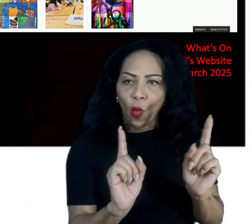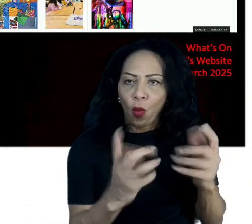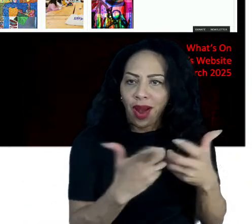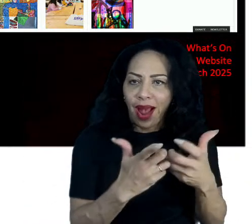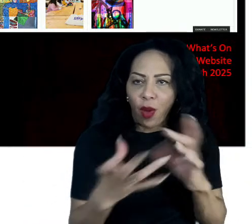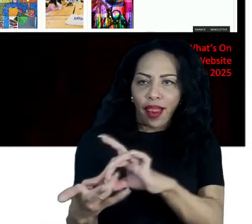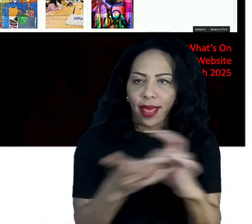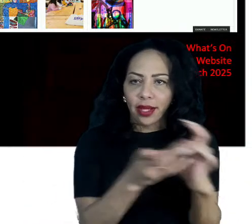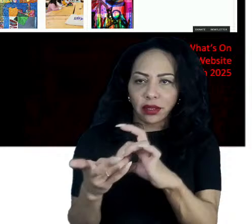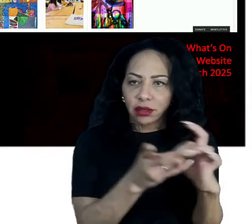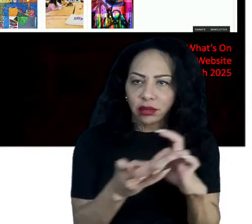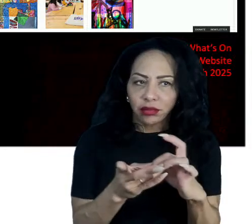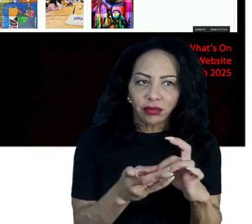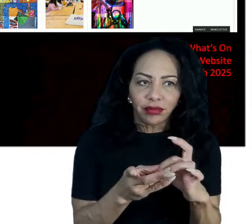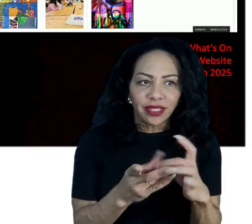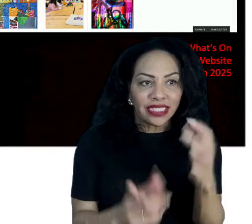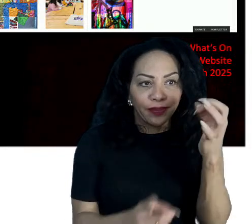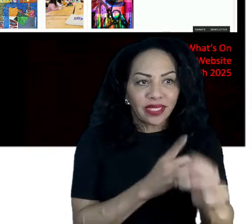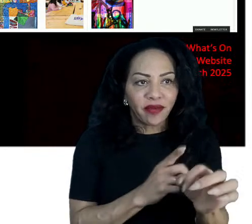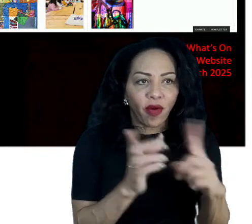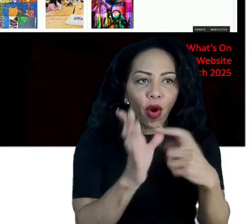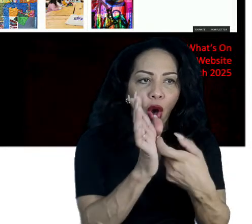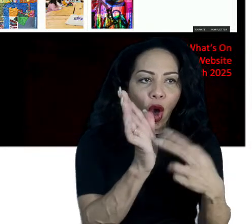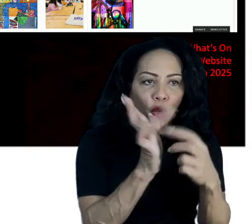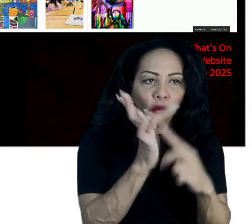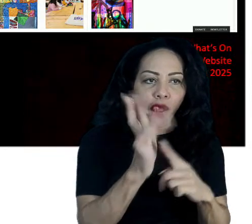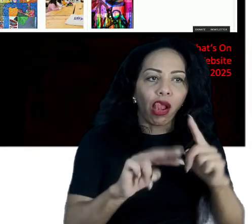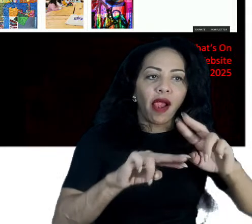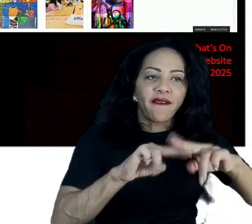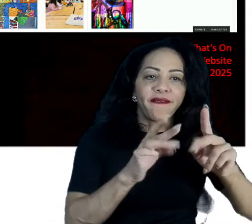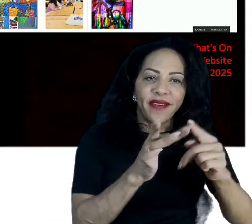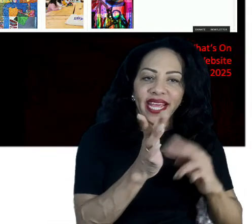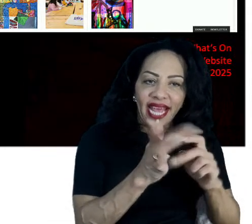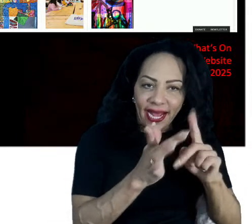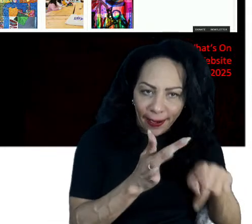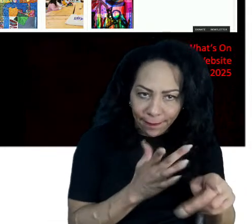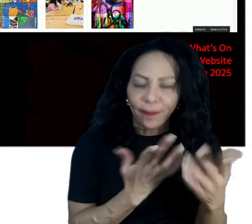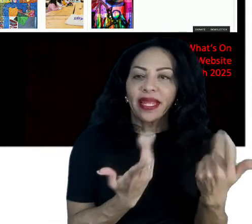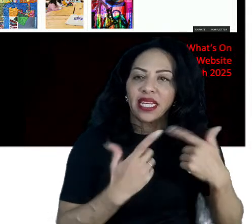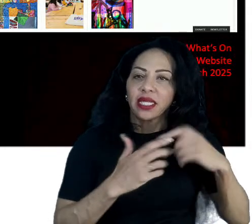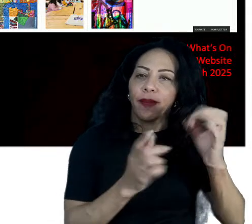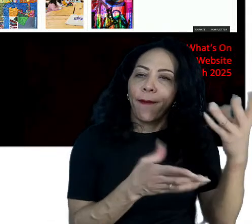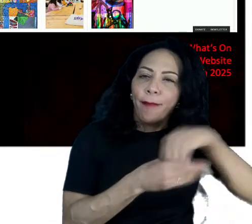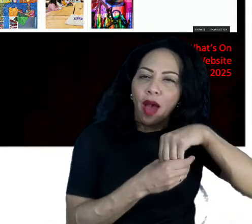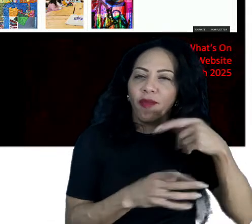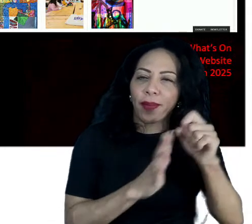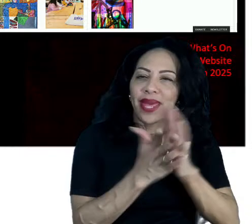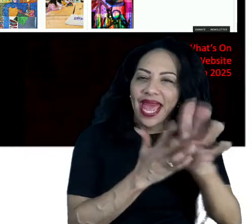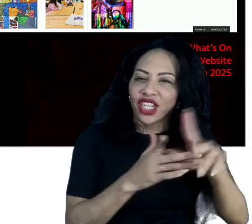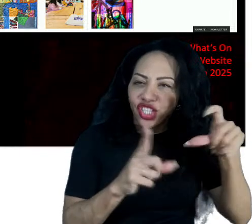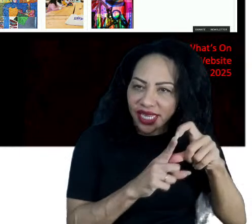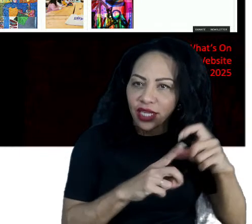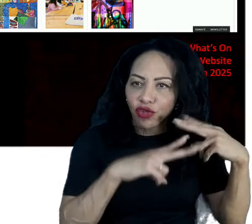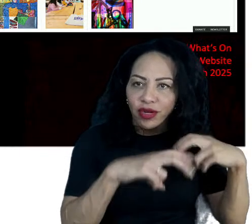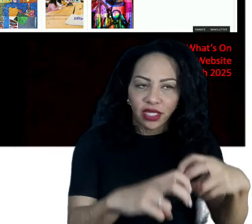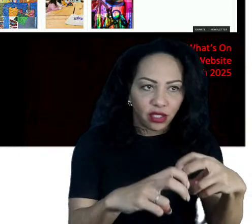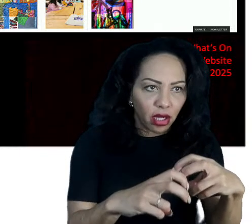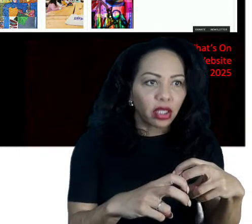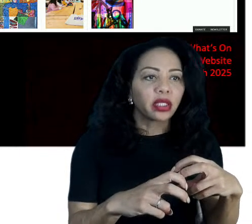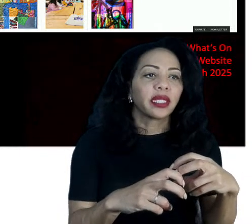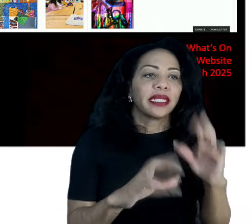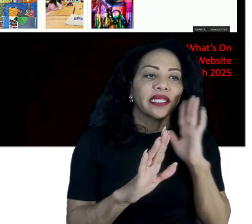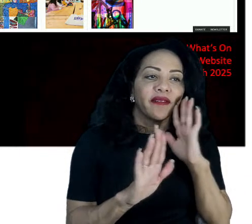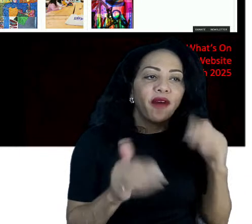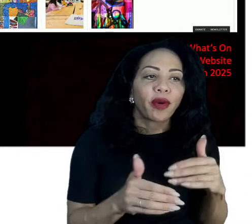So this is all part of my PhD research, which focuses on Arnolfini's gallery education archives.